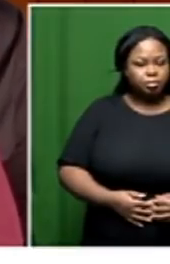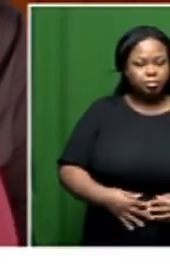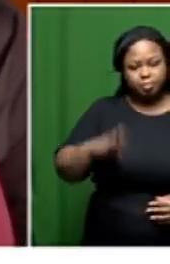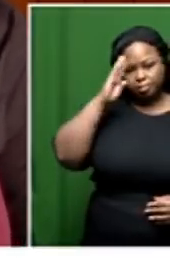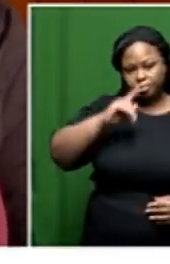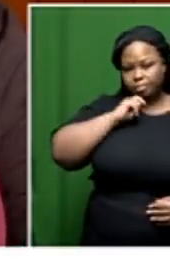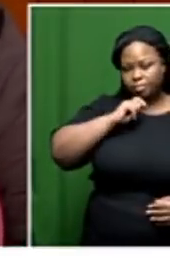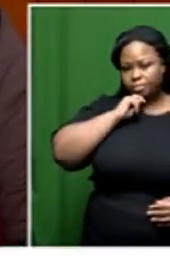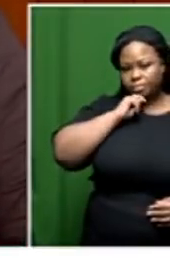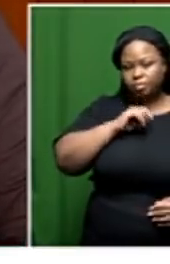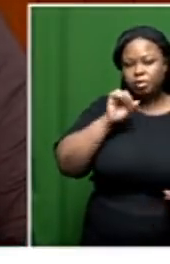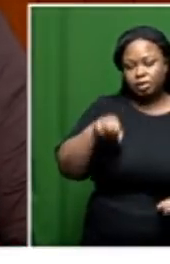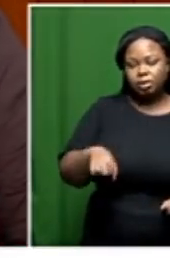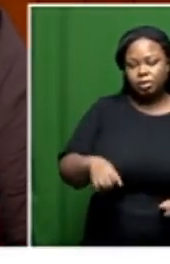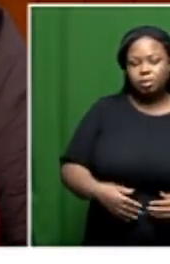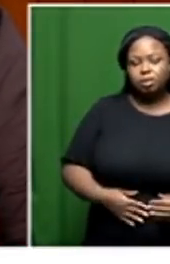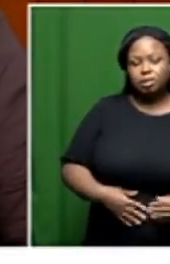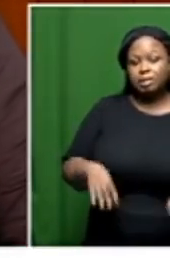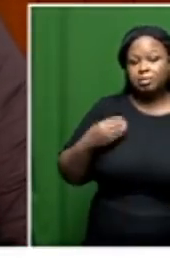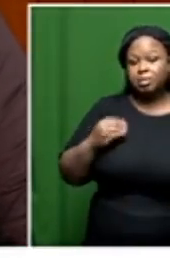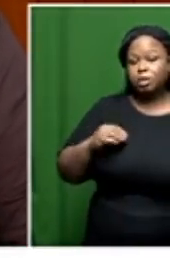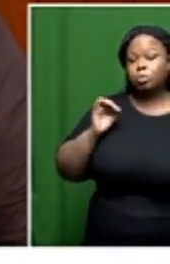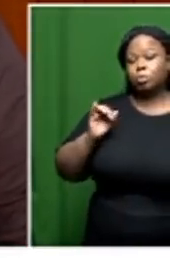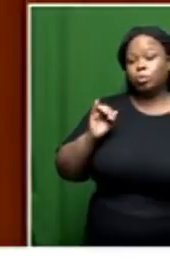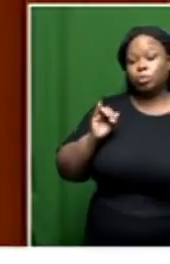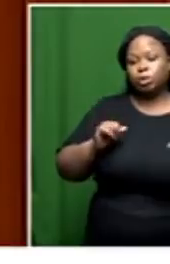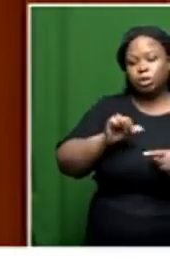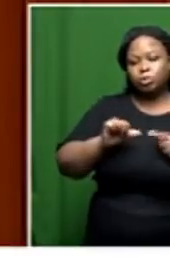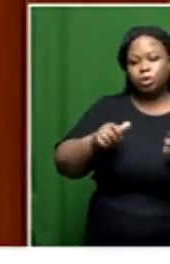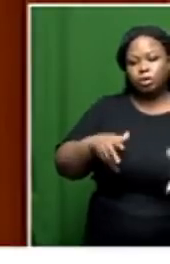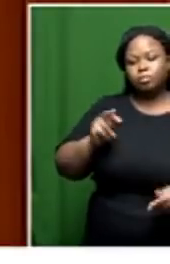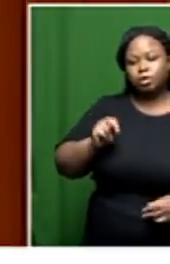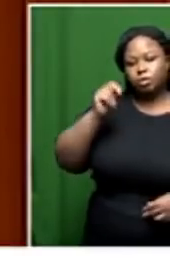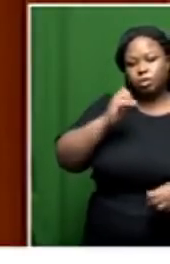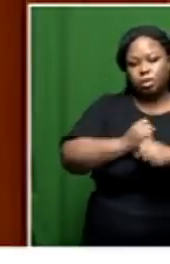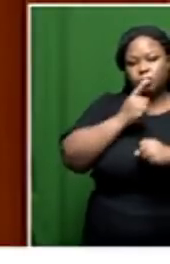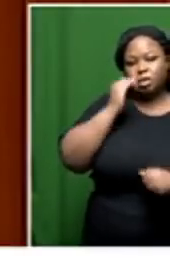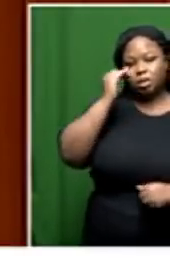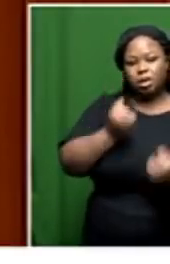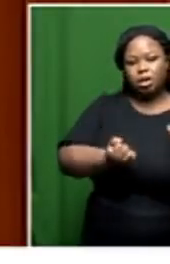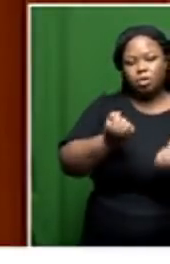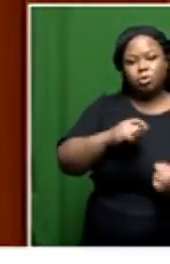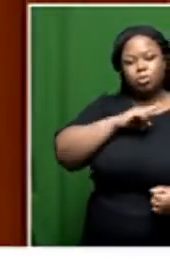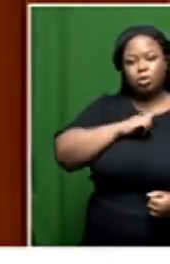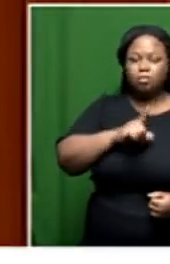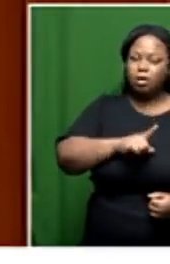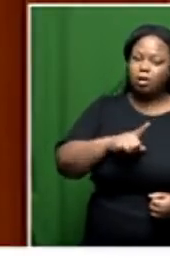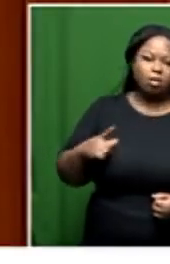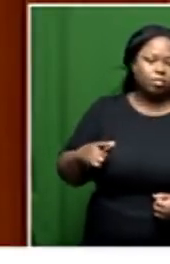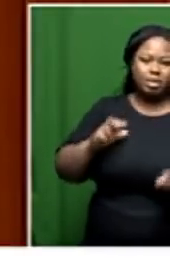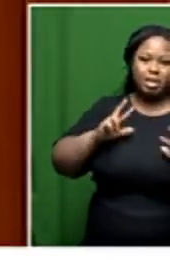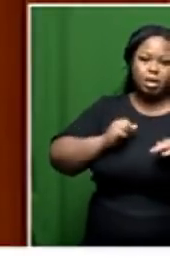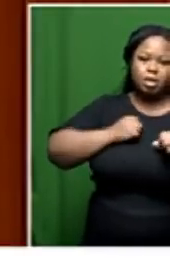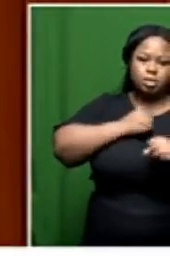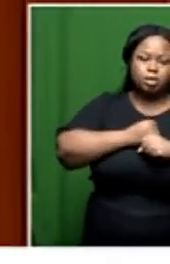Good morning, Sakina. Yes, quite a busy and dramatic week at the North Gauteng High Court, where after a long time, 8